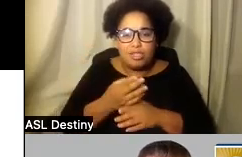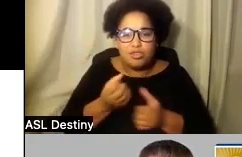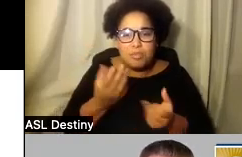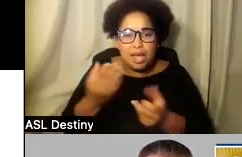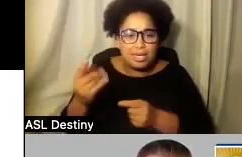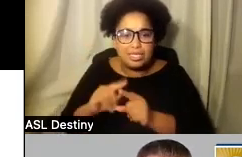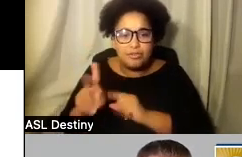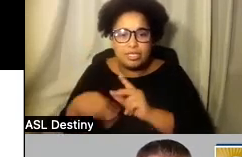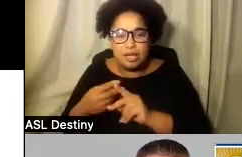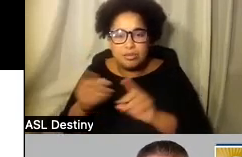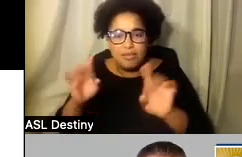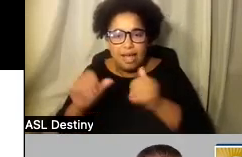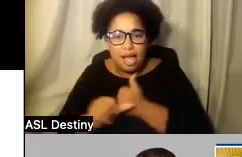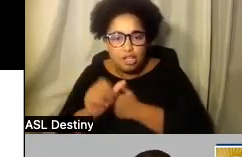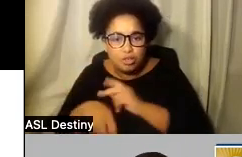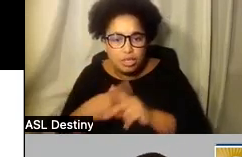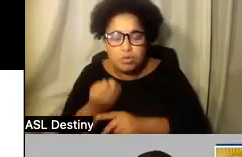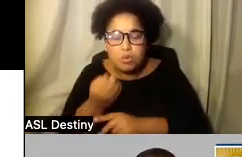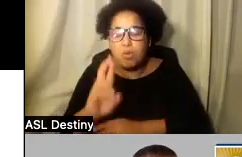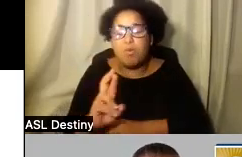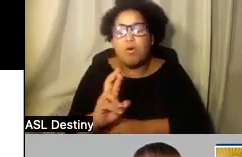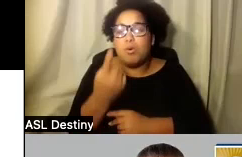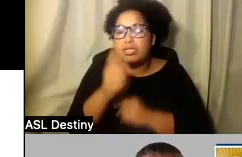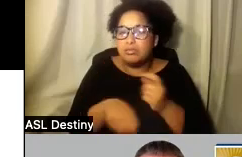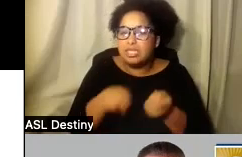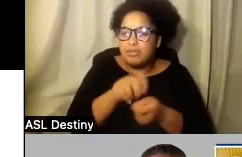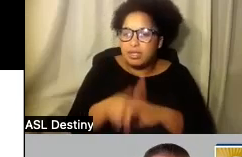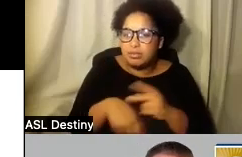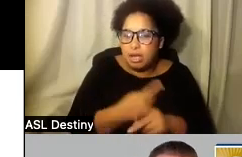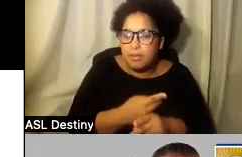from multiple hazard types, or one specific hazard that was